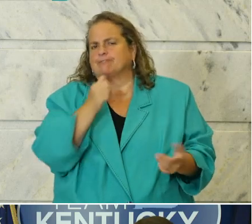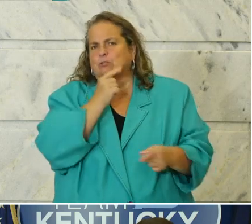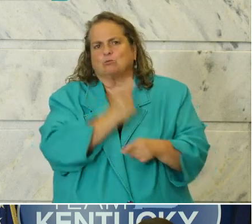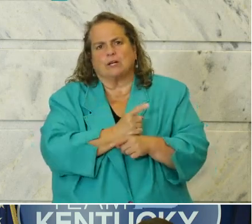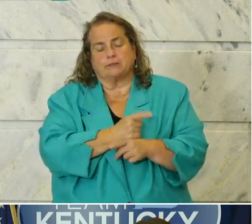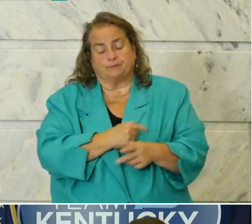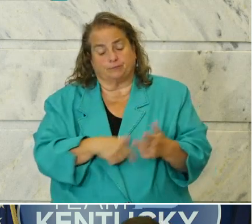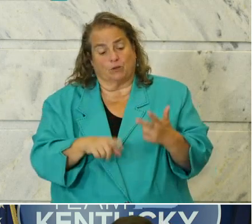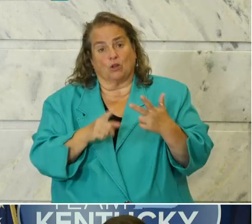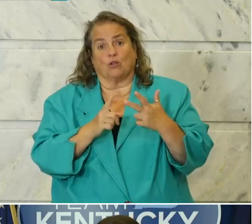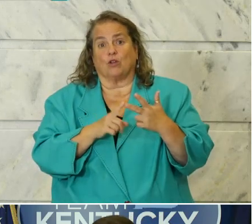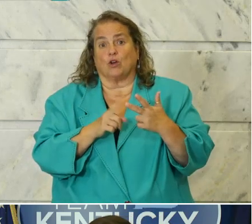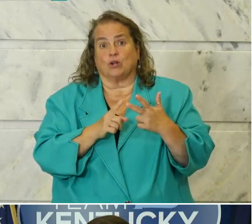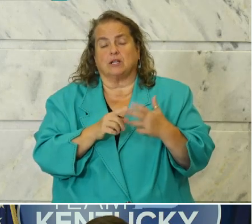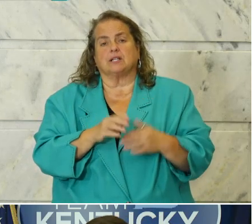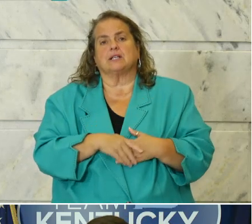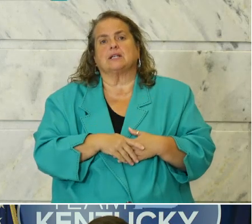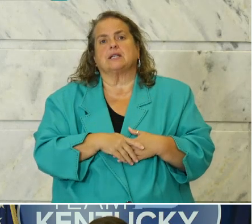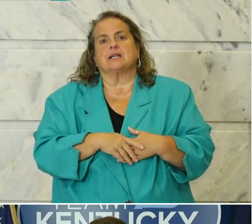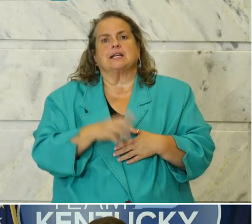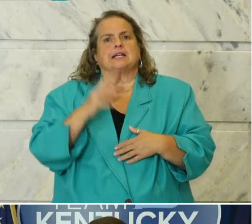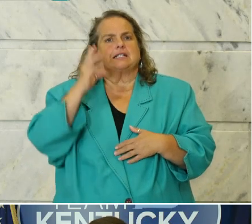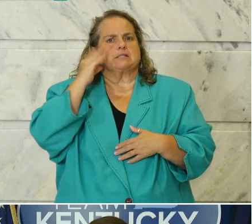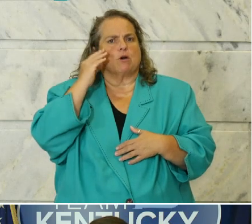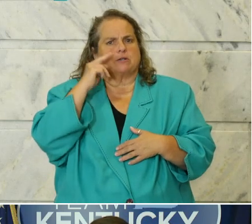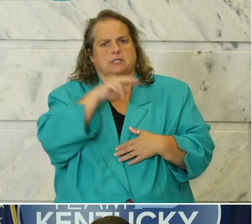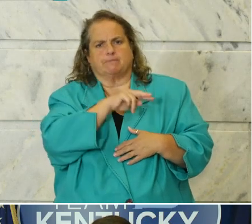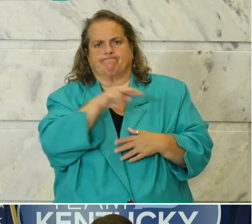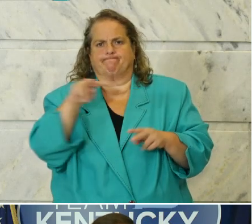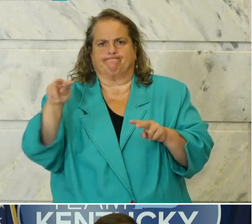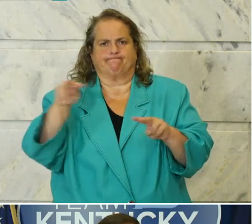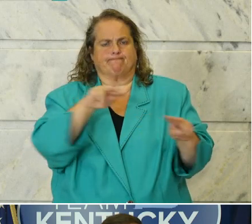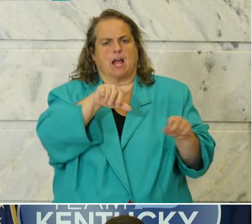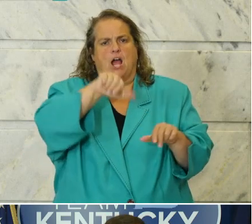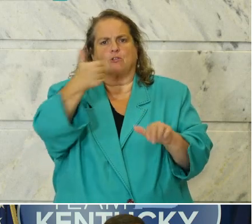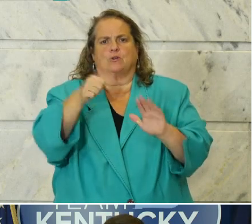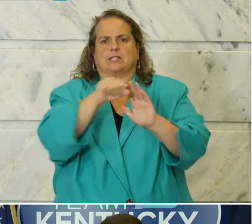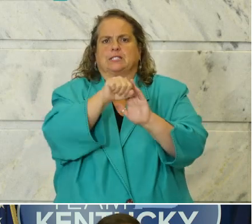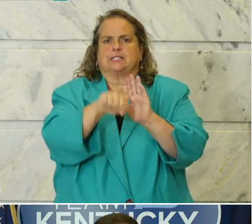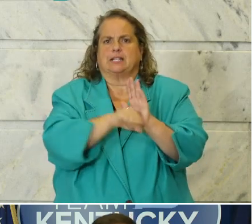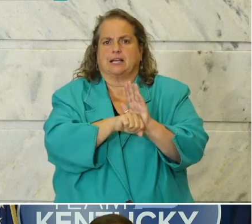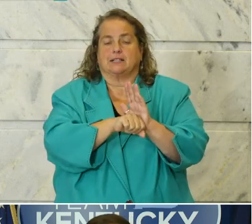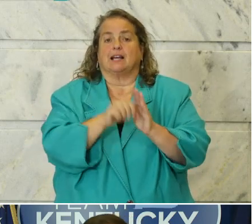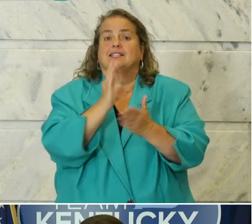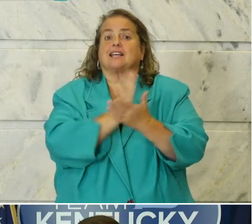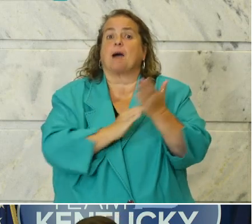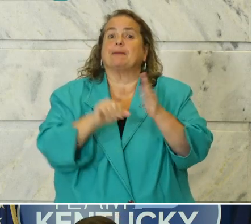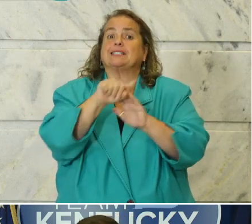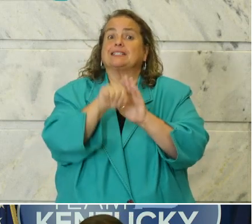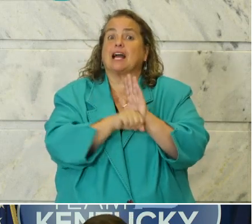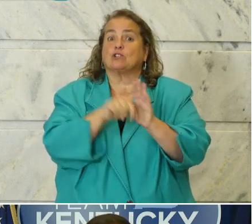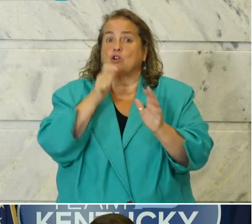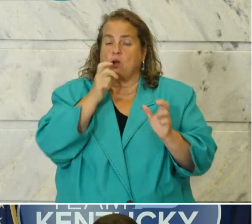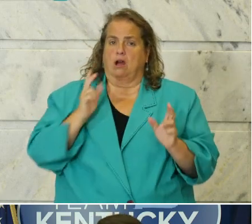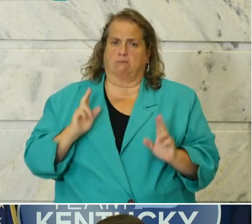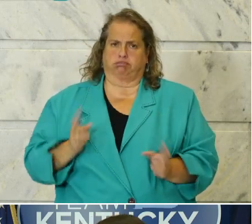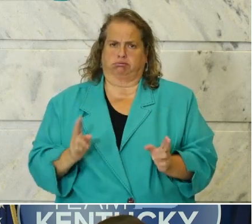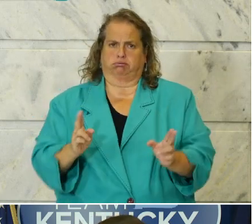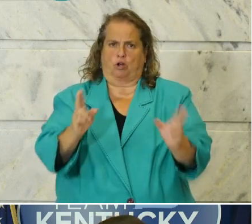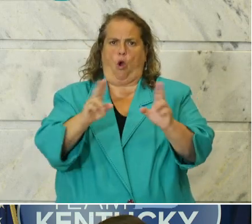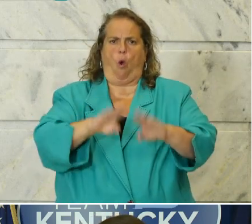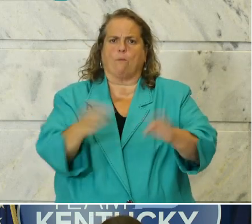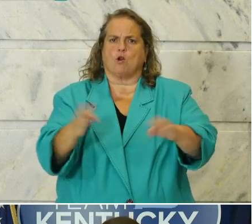Other thing that we're seeing is an experience in other states. It seems some of the same states that rushed to reopen really fast and went through